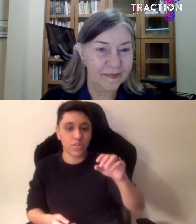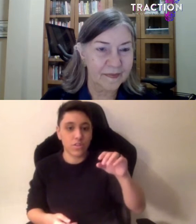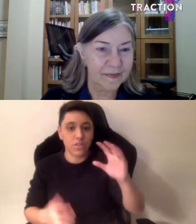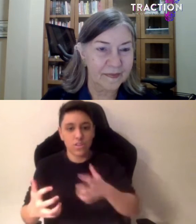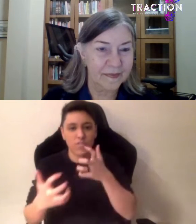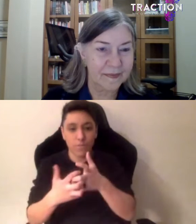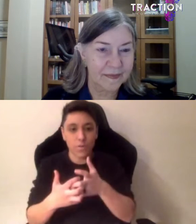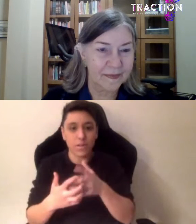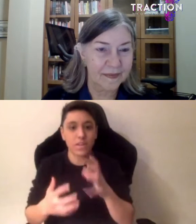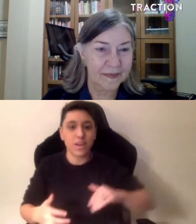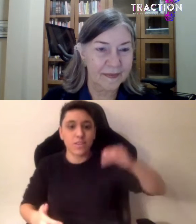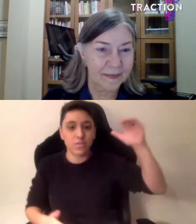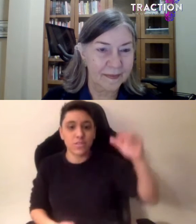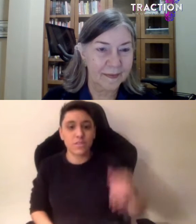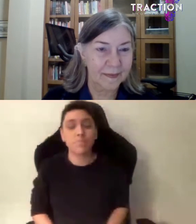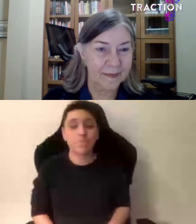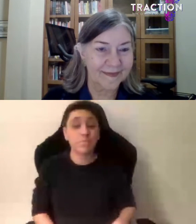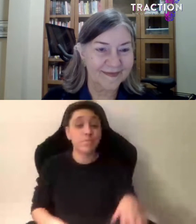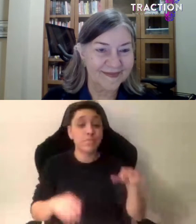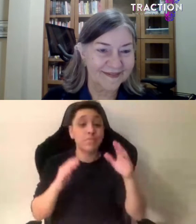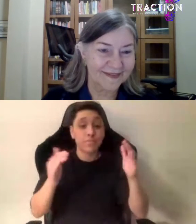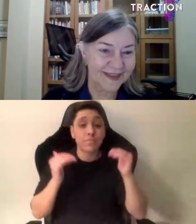And Dr. Patric Schine,